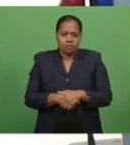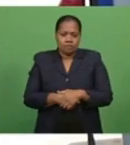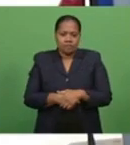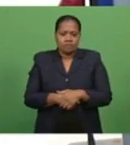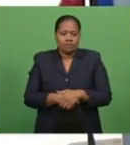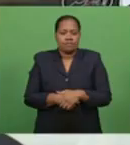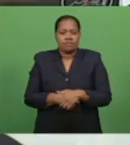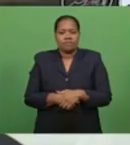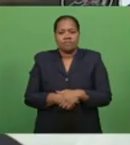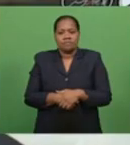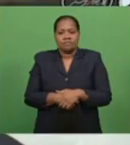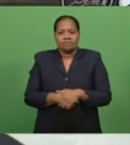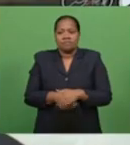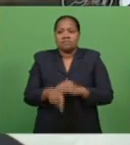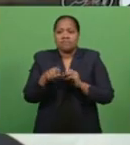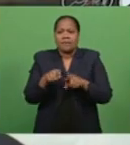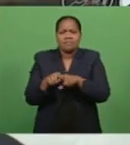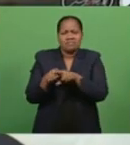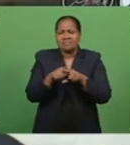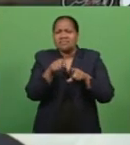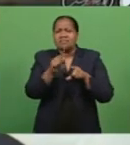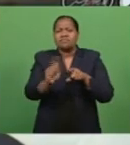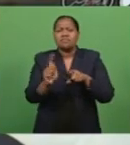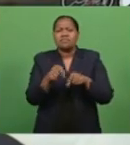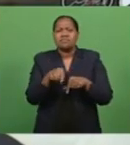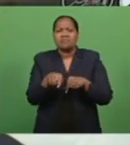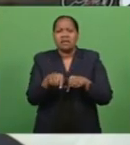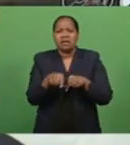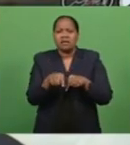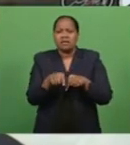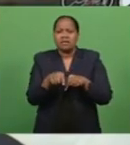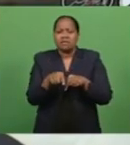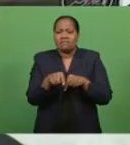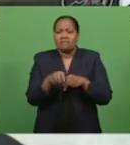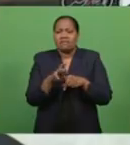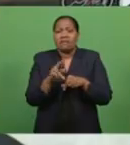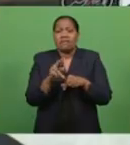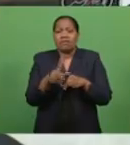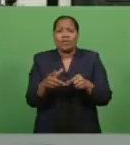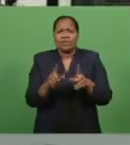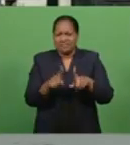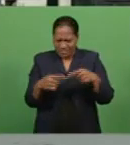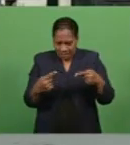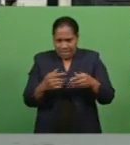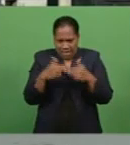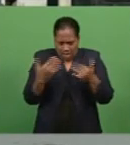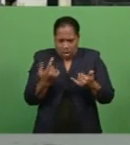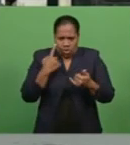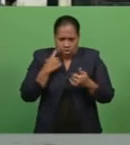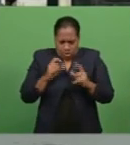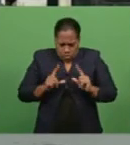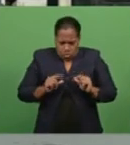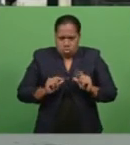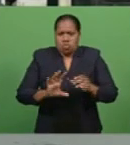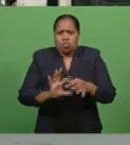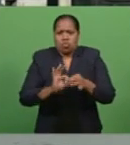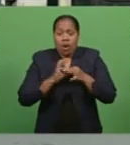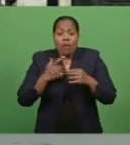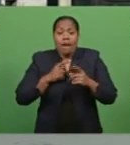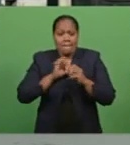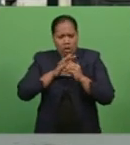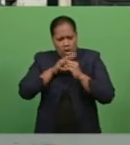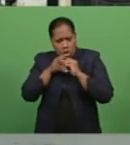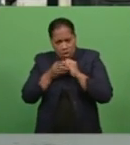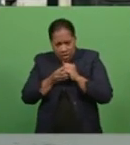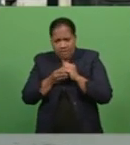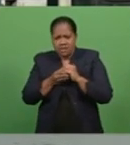limit. The means sellers are paying buyers to take the commodity off their hands. Because of the coronavirus and efforts to limit